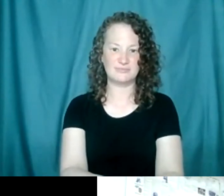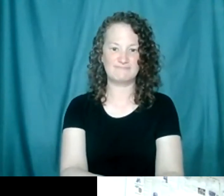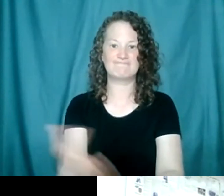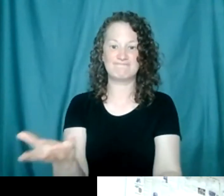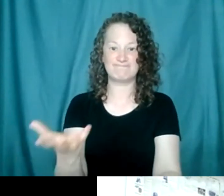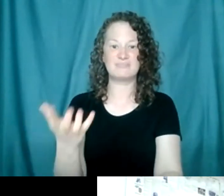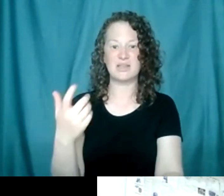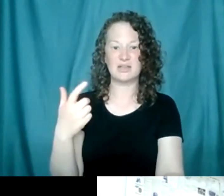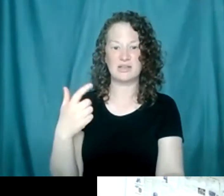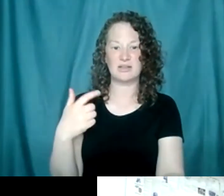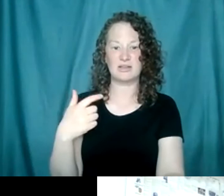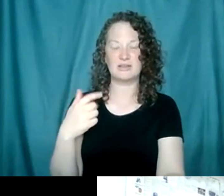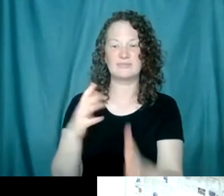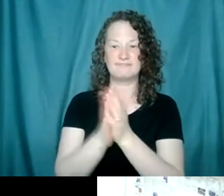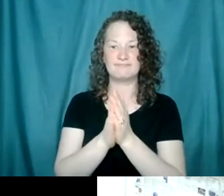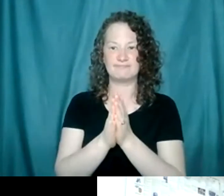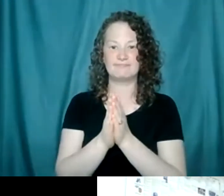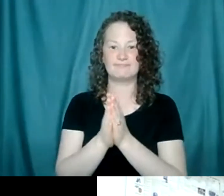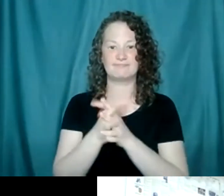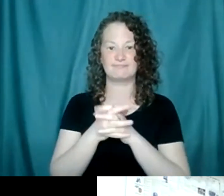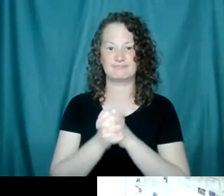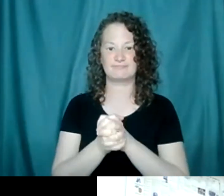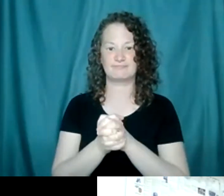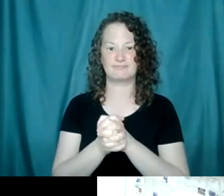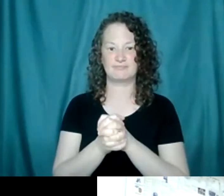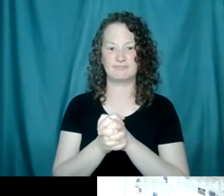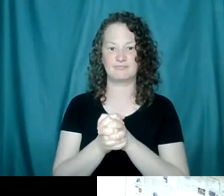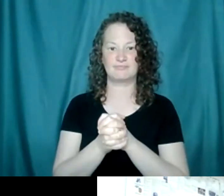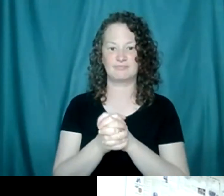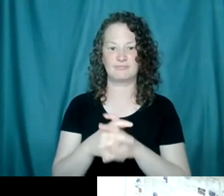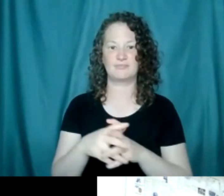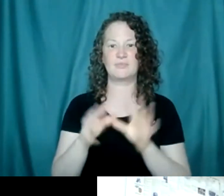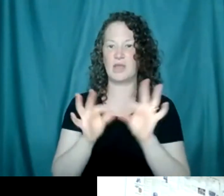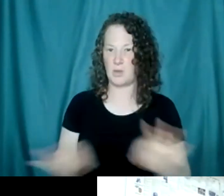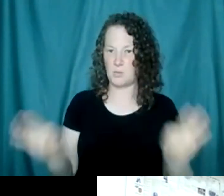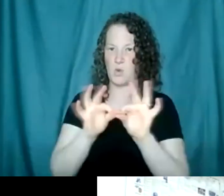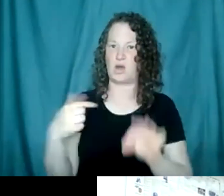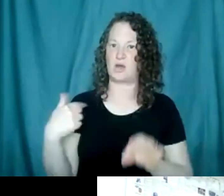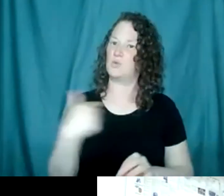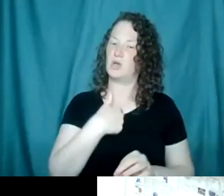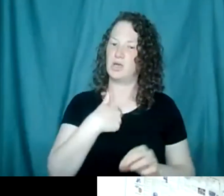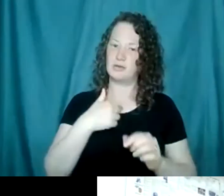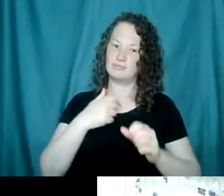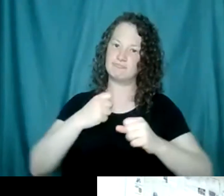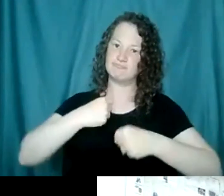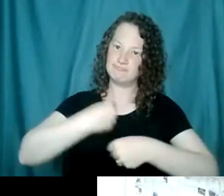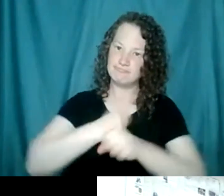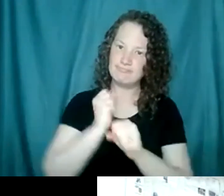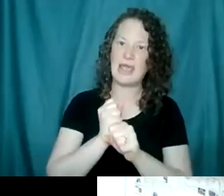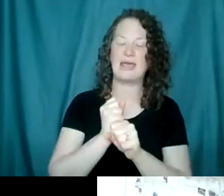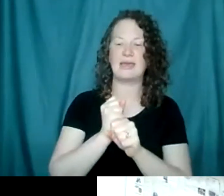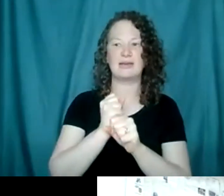need to make sure that we are creating space for everyone to be at the